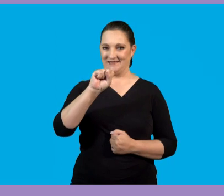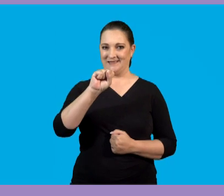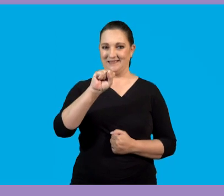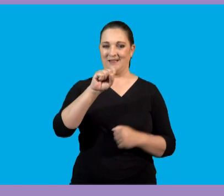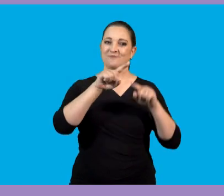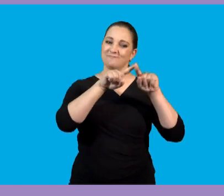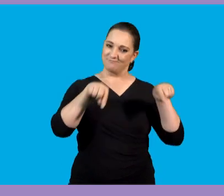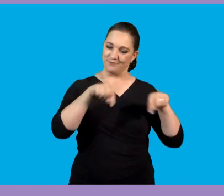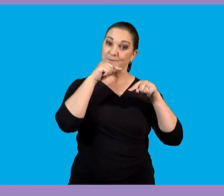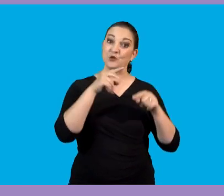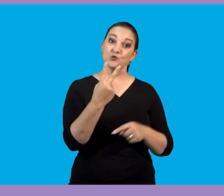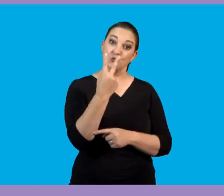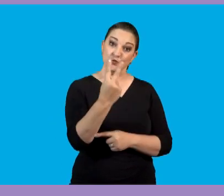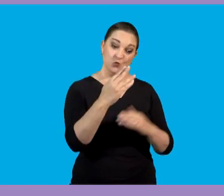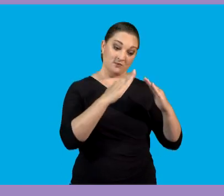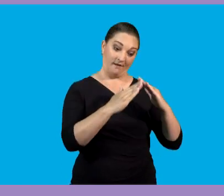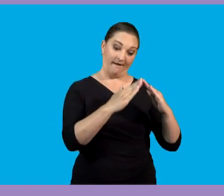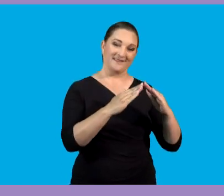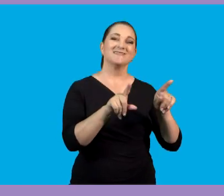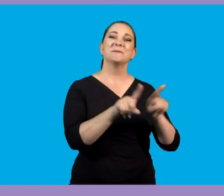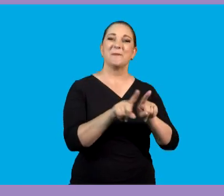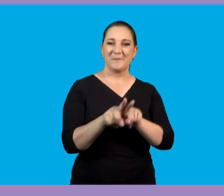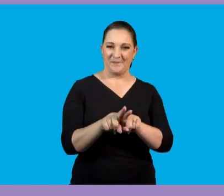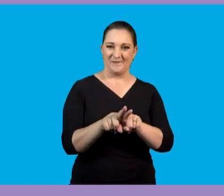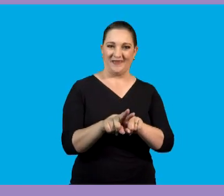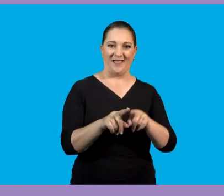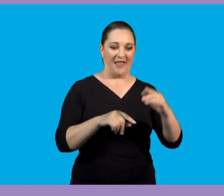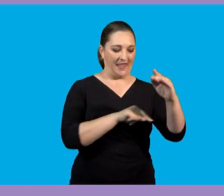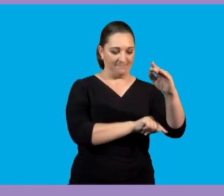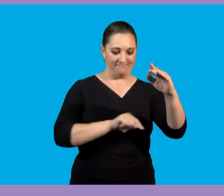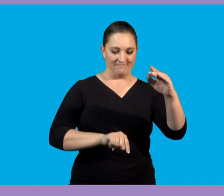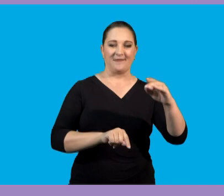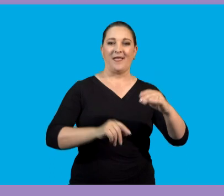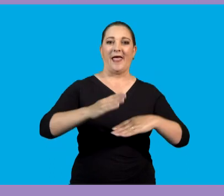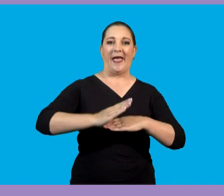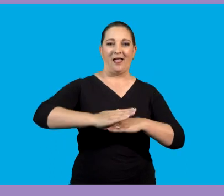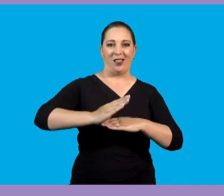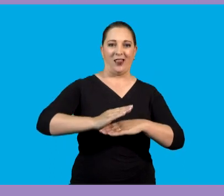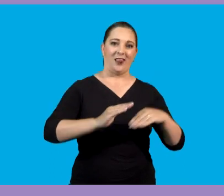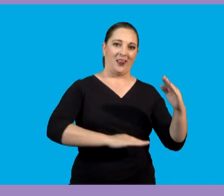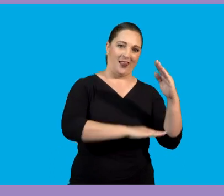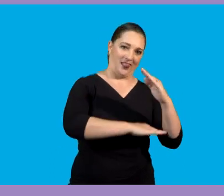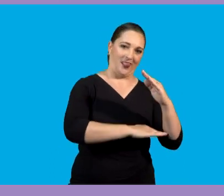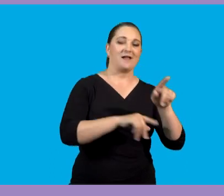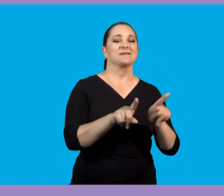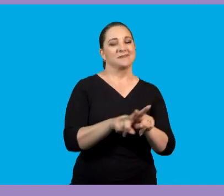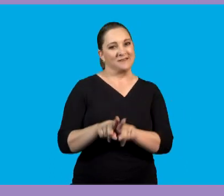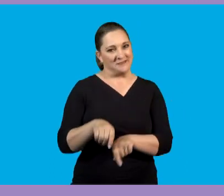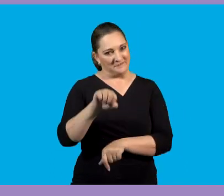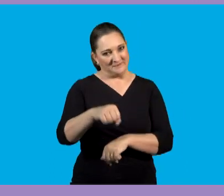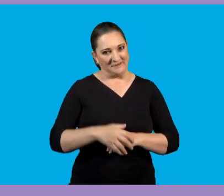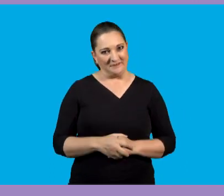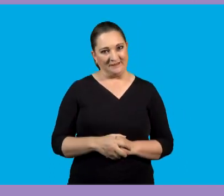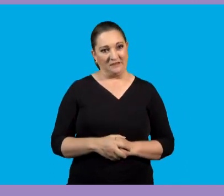triangle has two sides that are equal and two angles that are equal as well. And